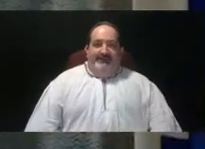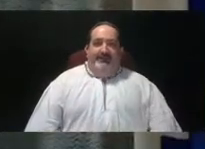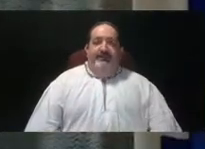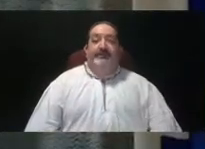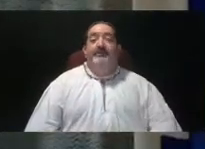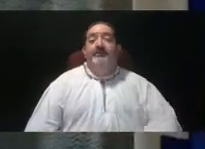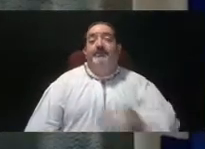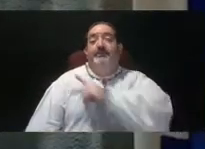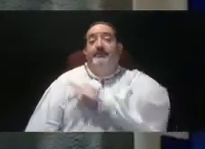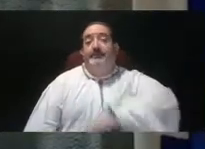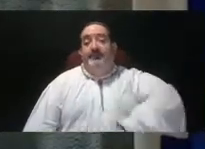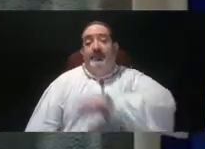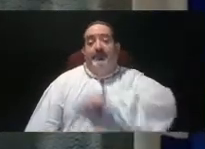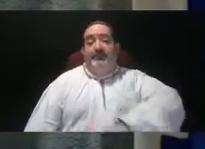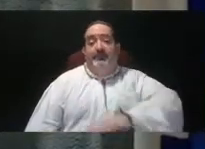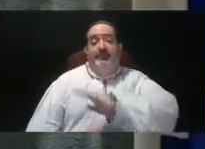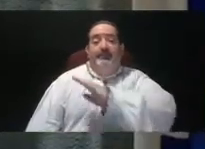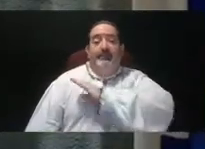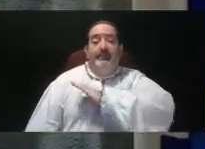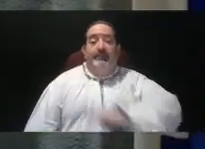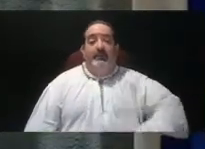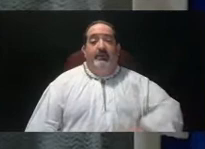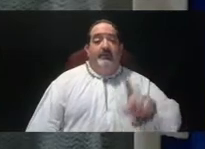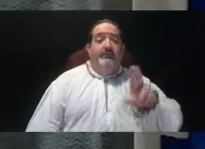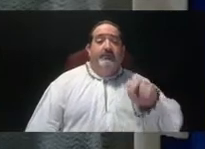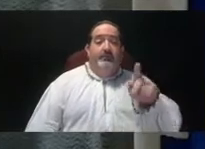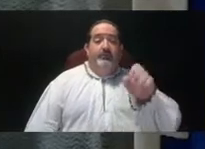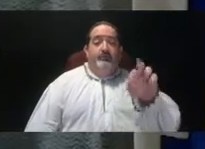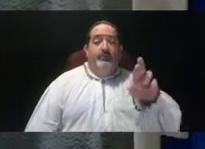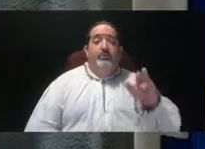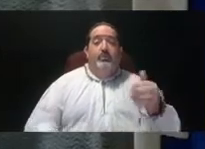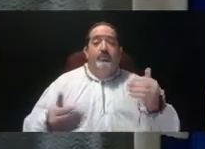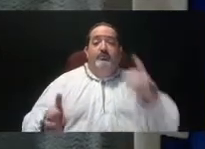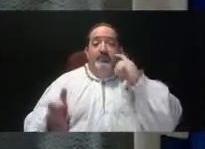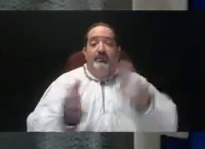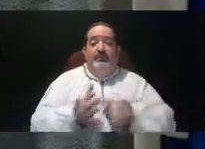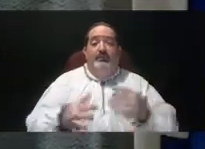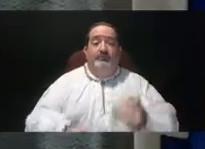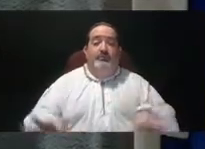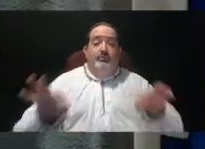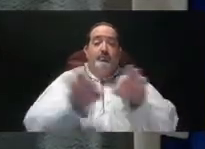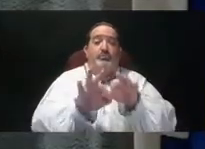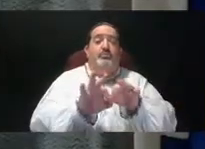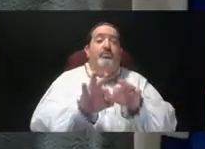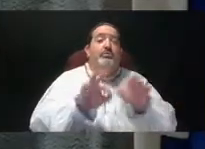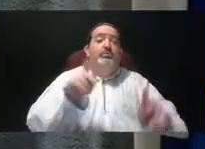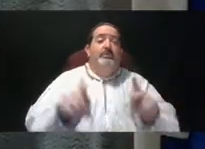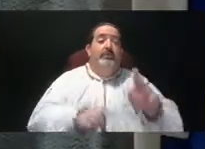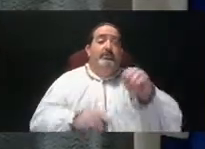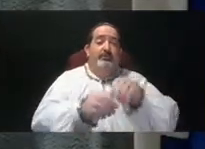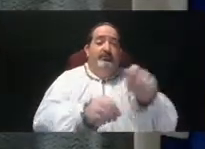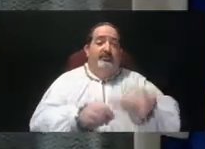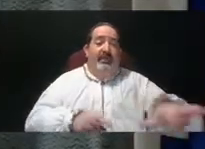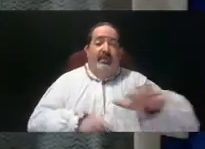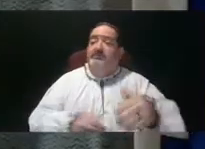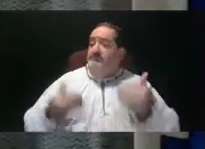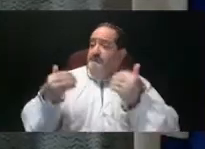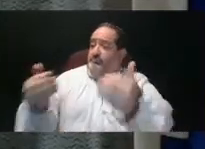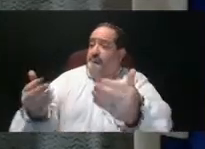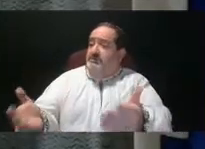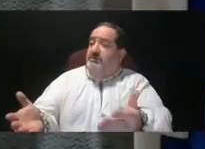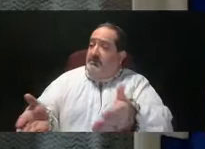Your Majesties, the Baronage of Dunor begs leave to recognize worthy nobles of their lands. Let them proceed.